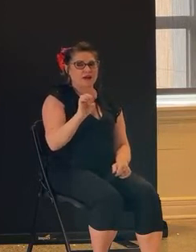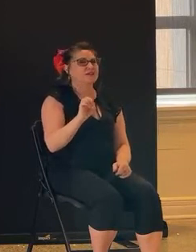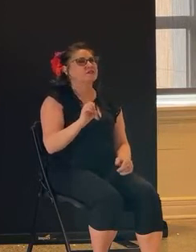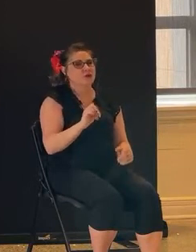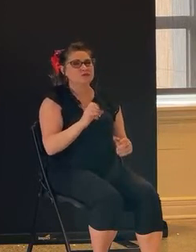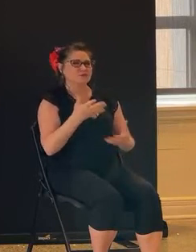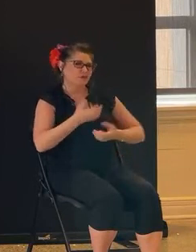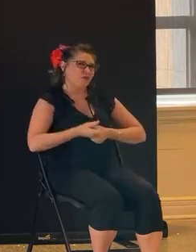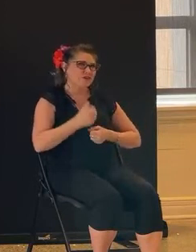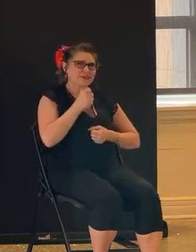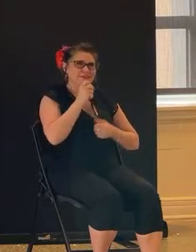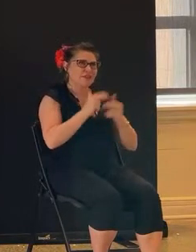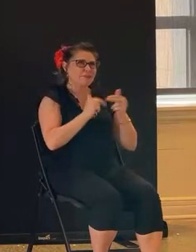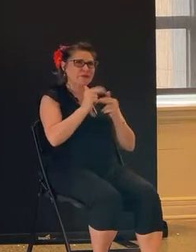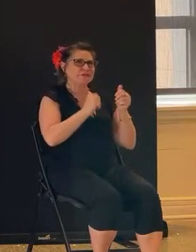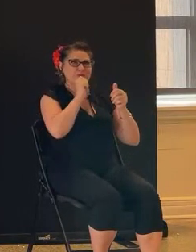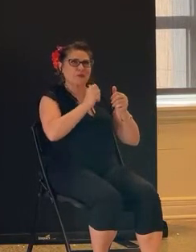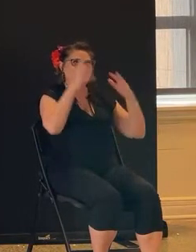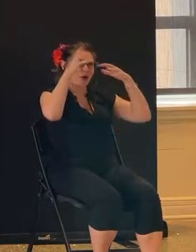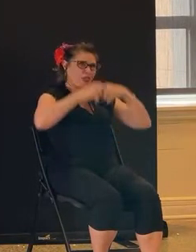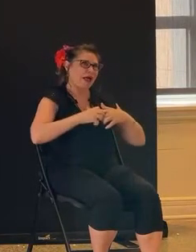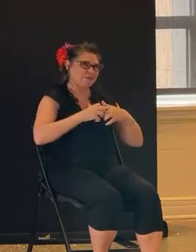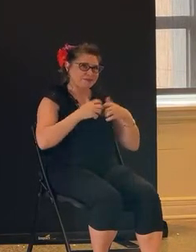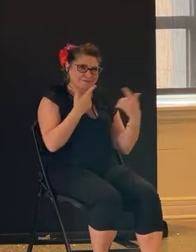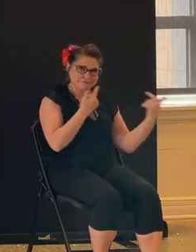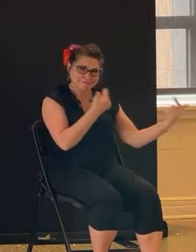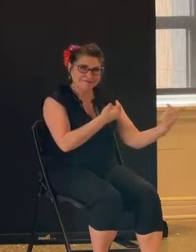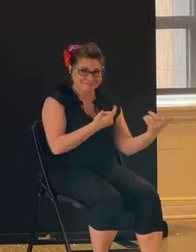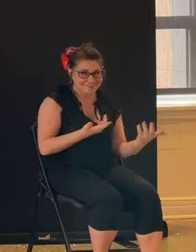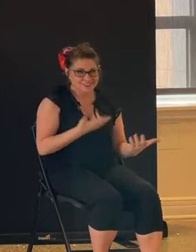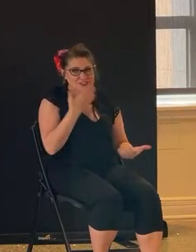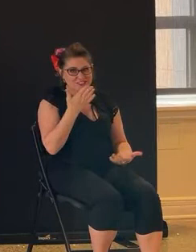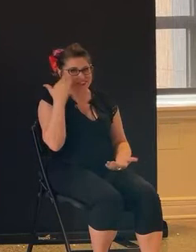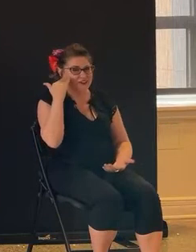on us, which is good to know.